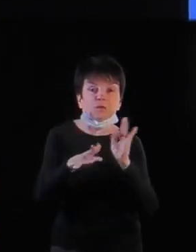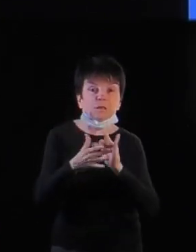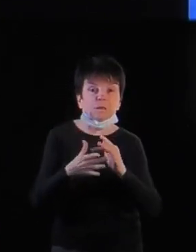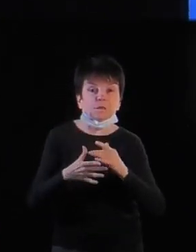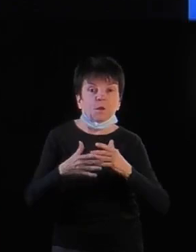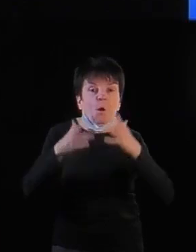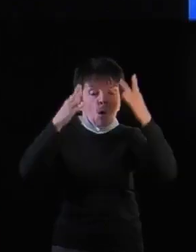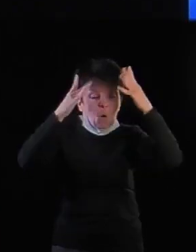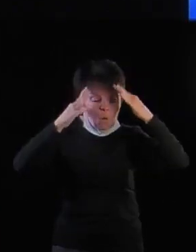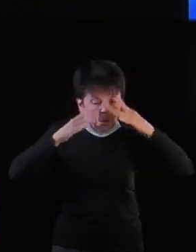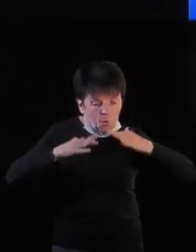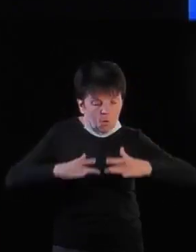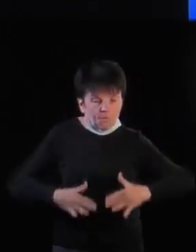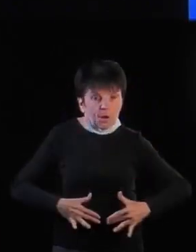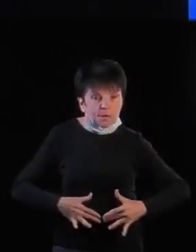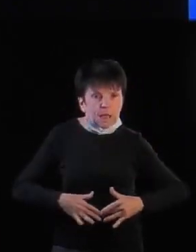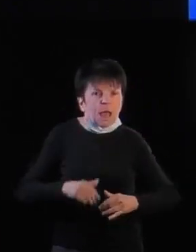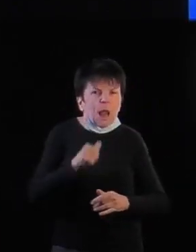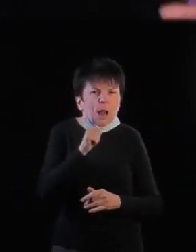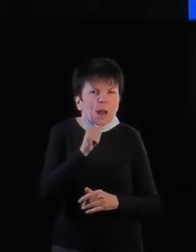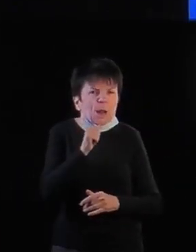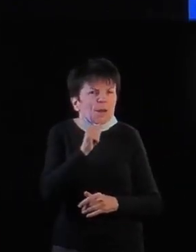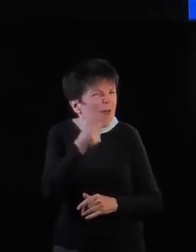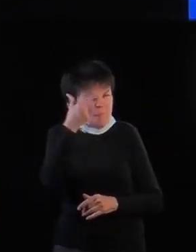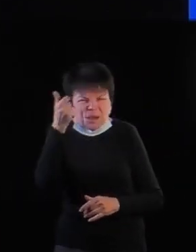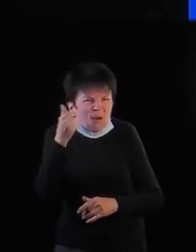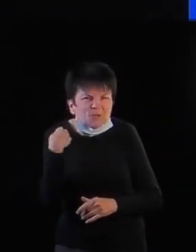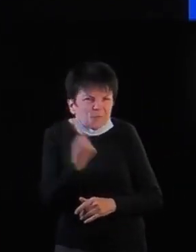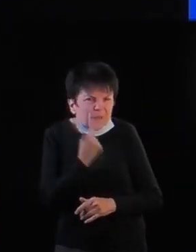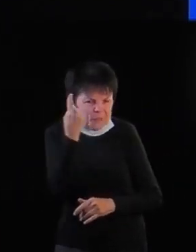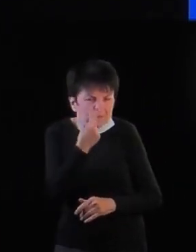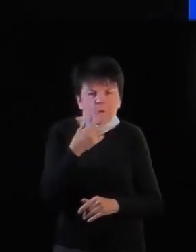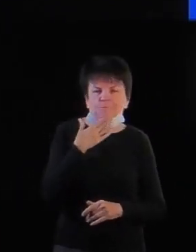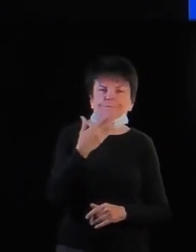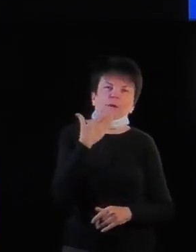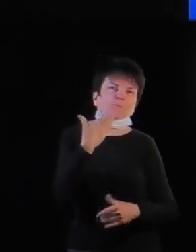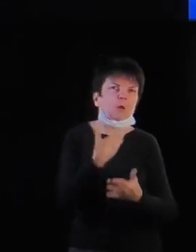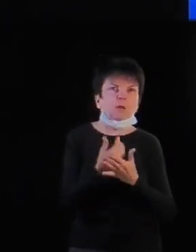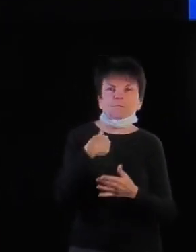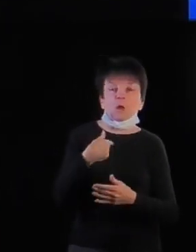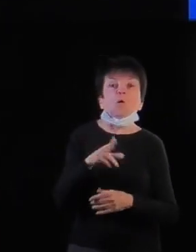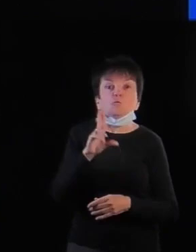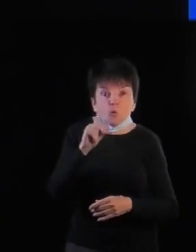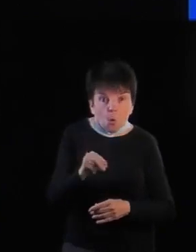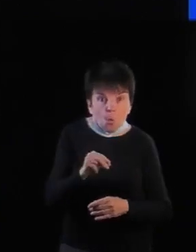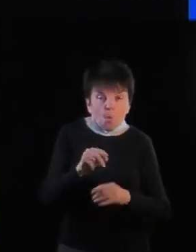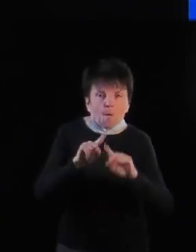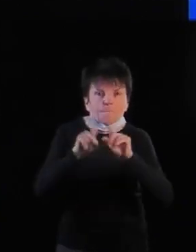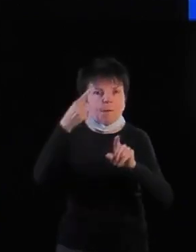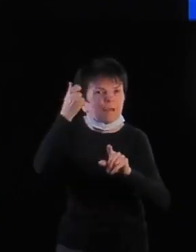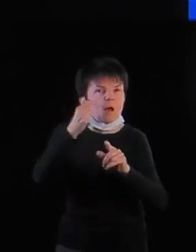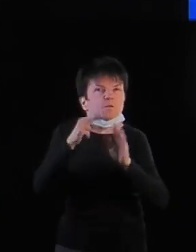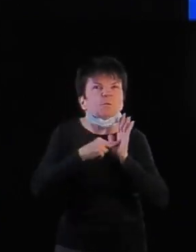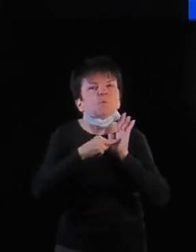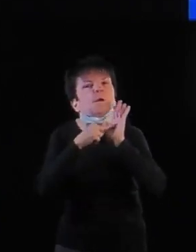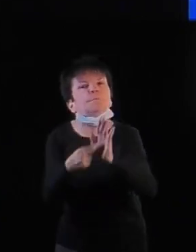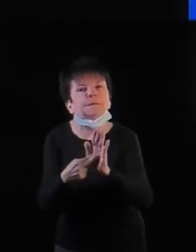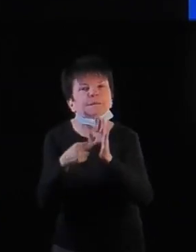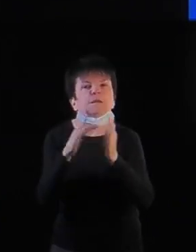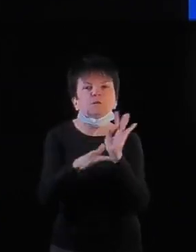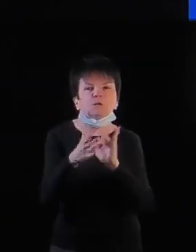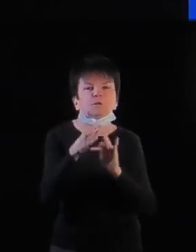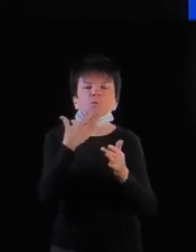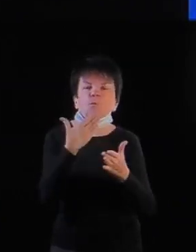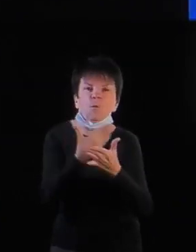we think we're better, not because we're this or that or the next thing, but the fact is that just because we represent him well, just because we're